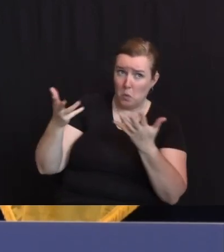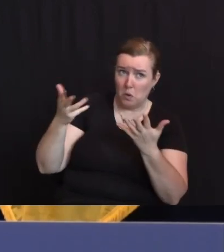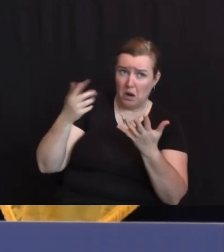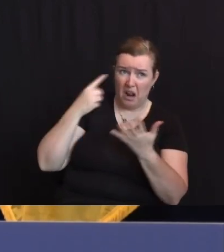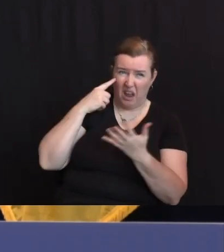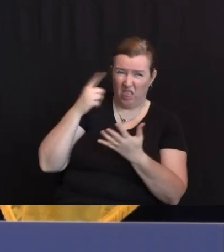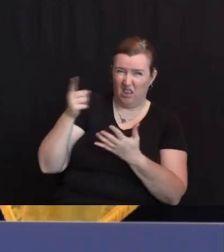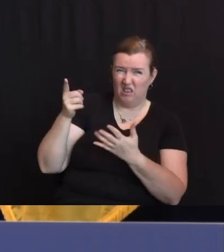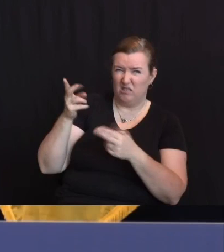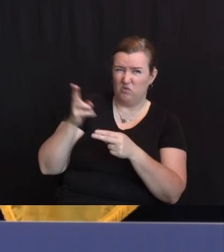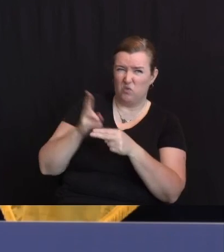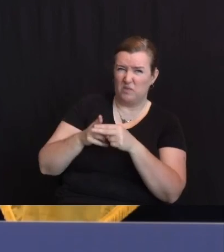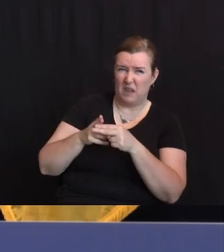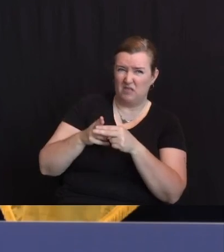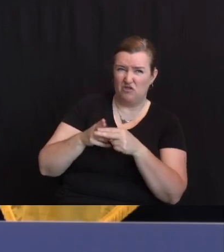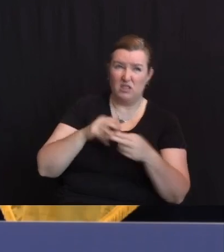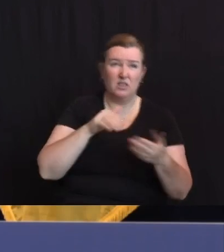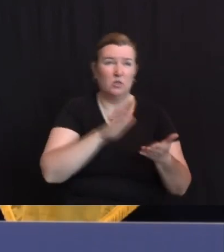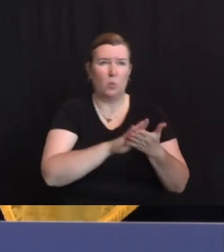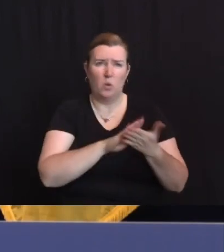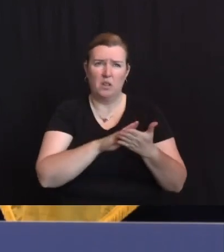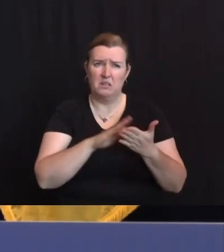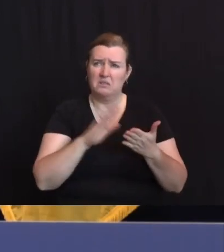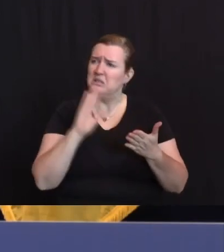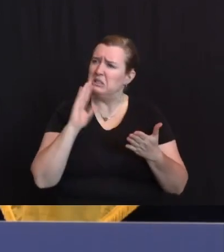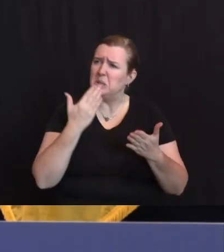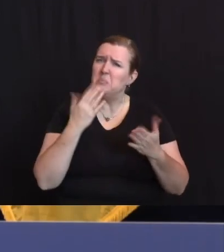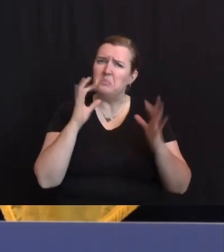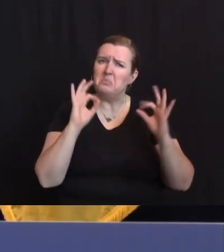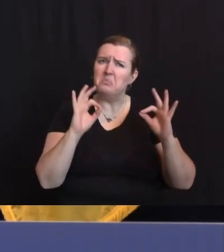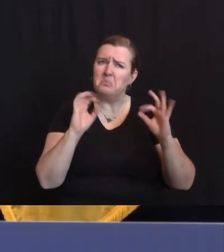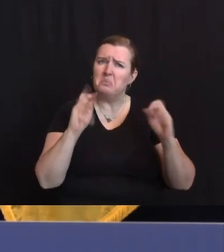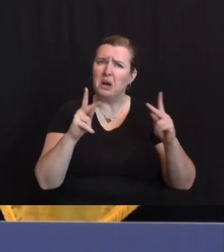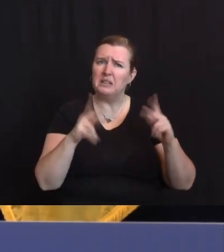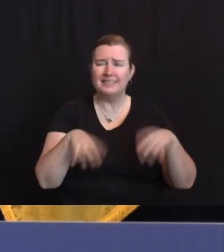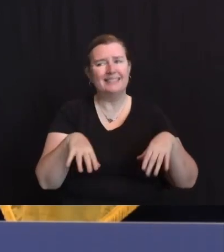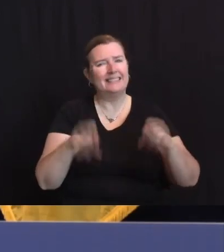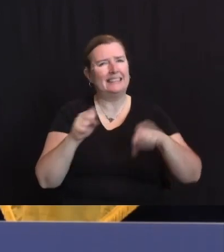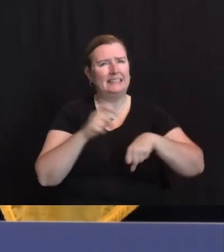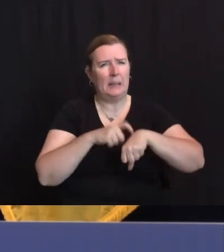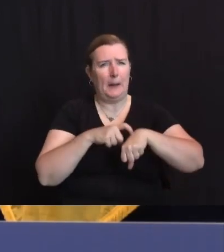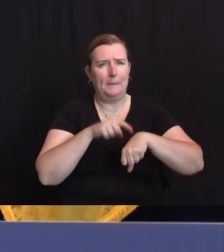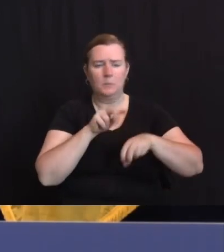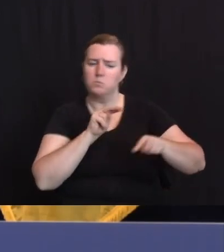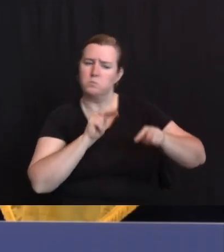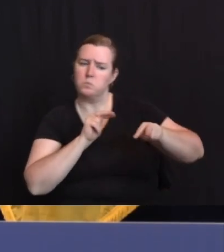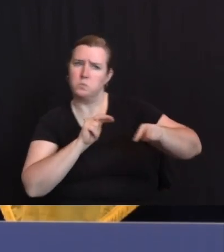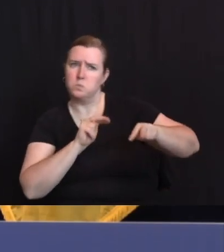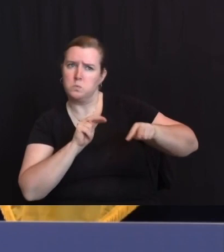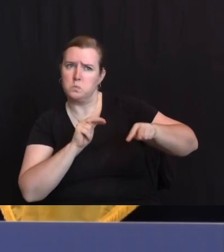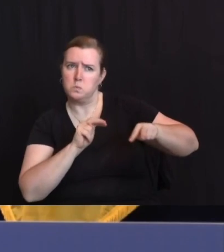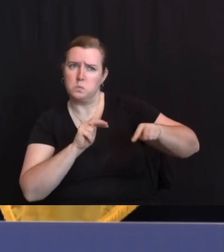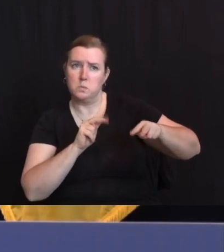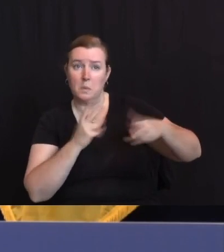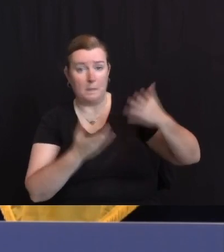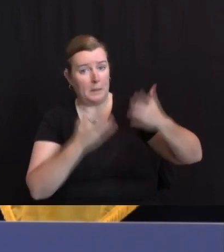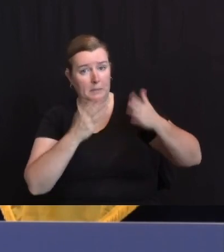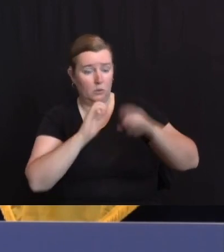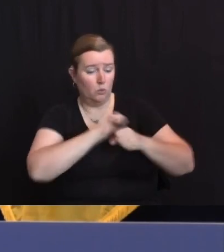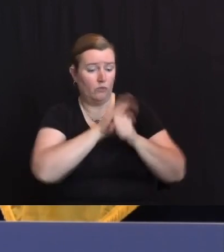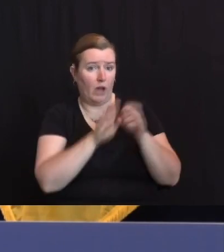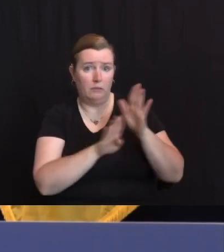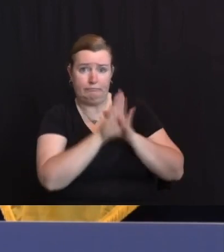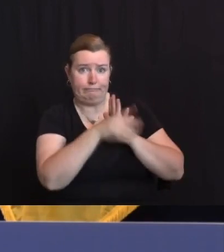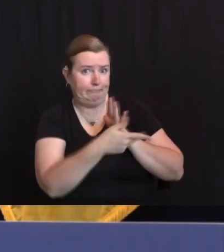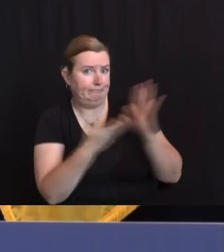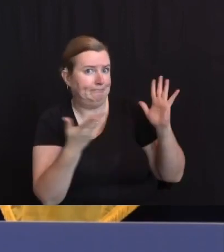would take a little time for school-related issues to show up. Yep. Thanks. Sorry about that. So the long-term care